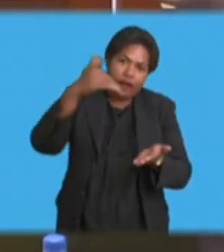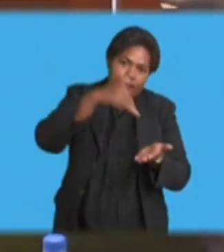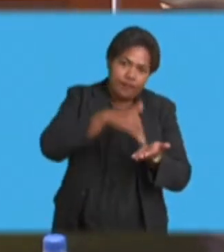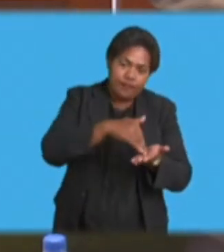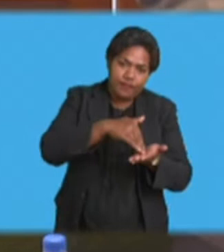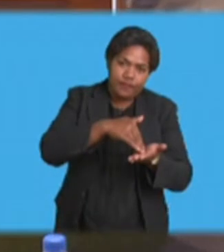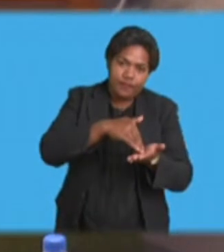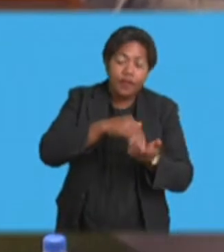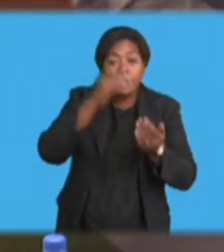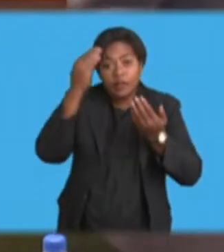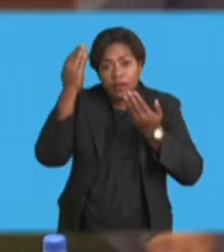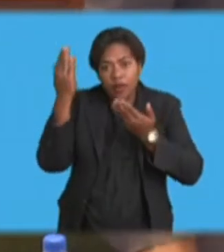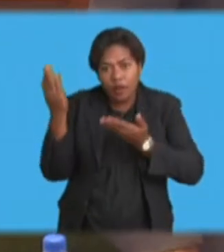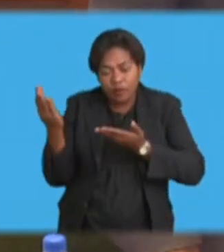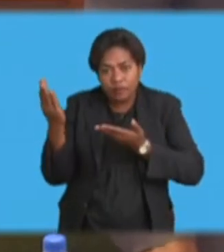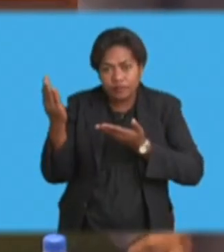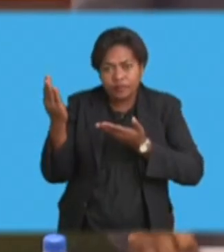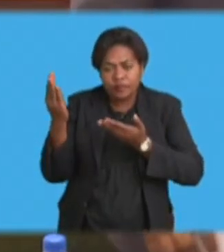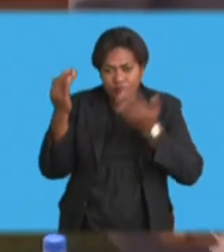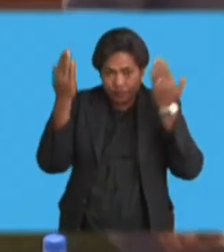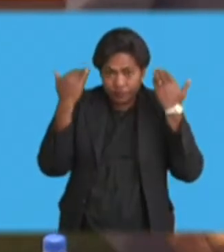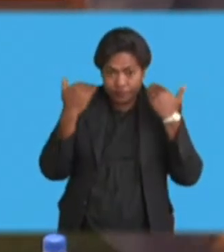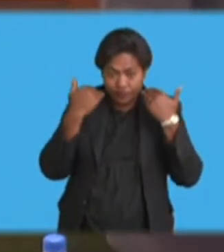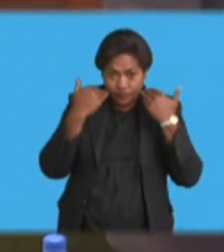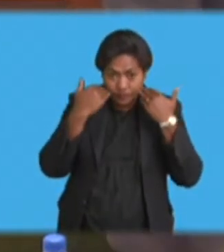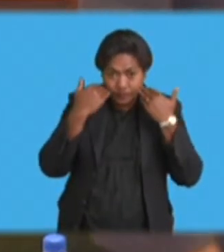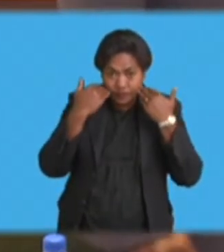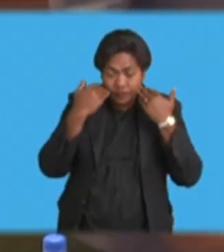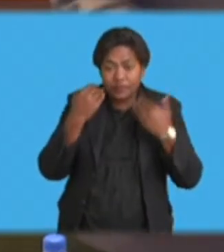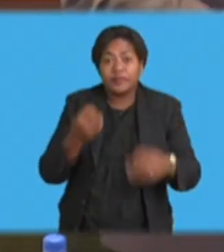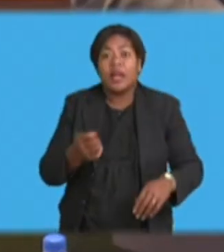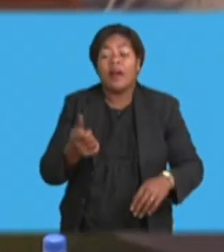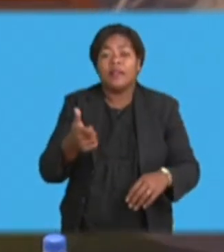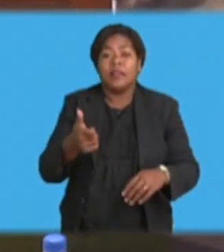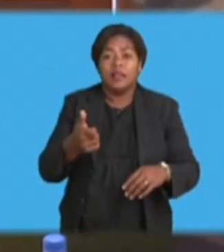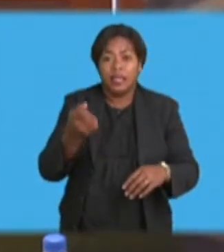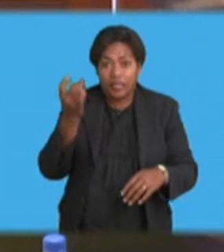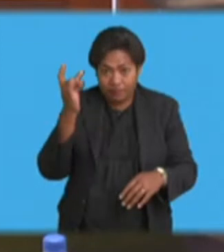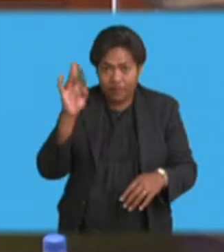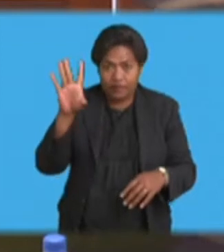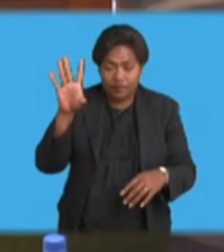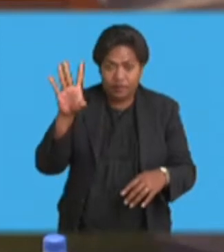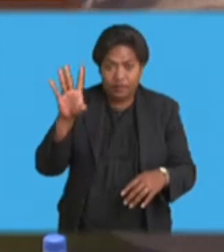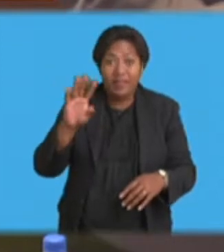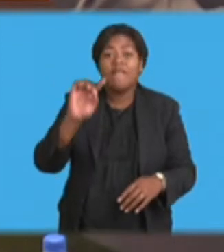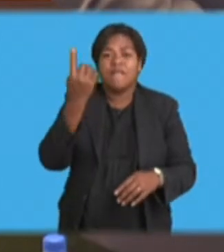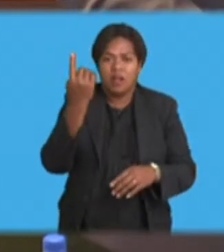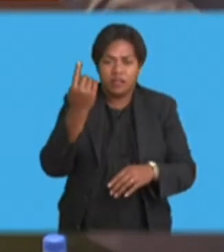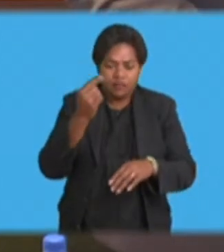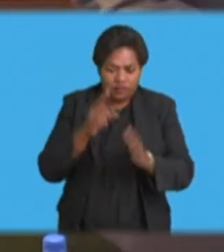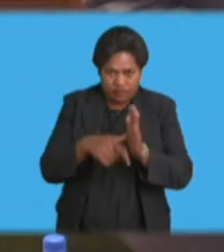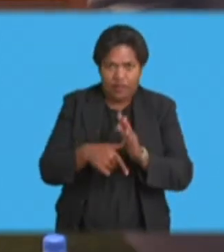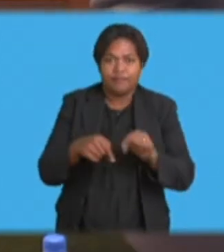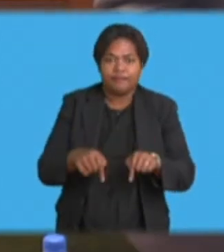Honourable Deputy Speaker, after independence, this is the first time when Fiji will have